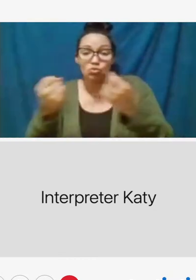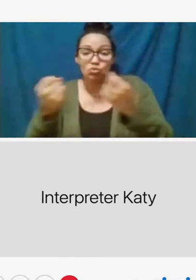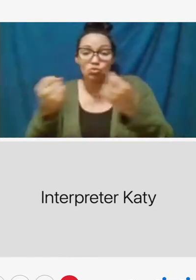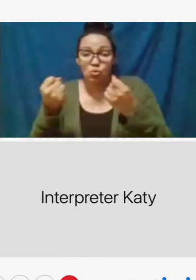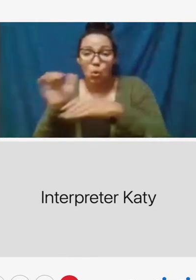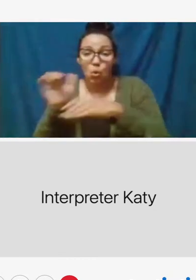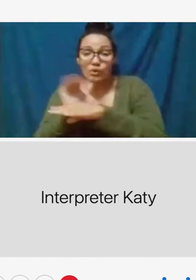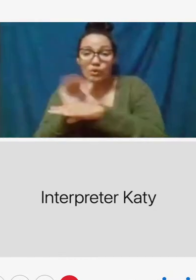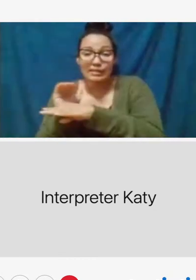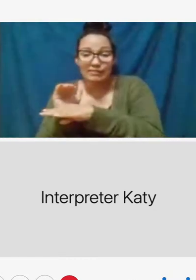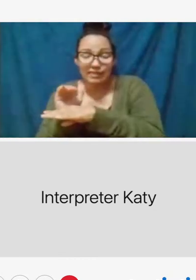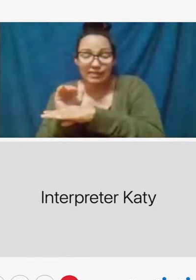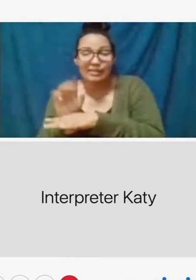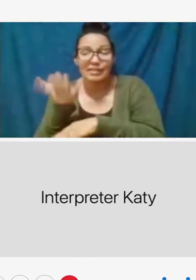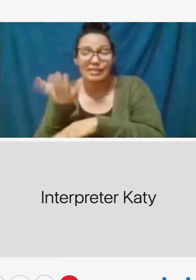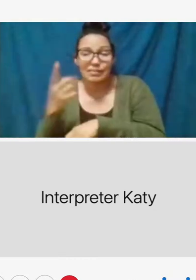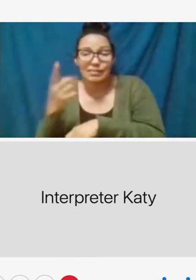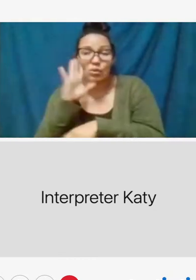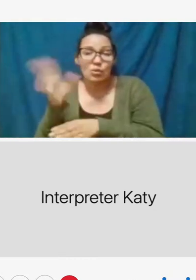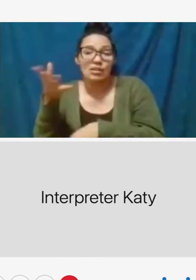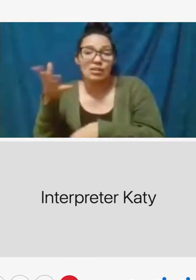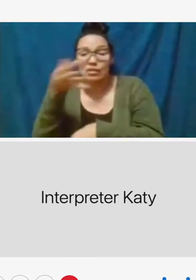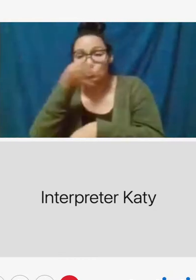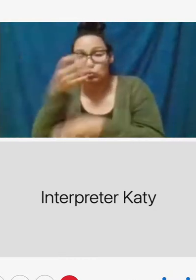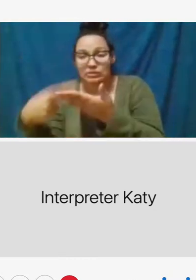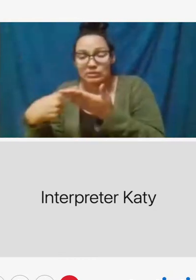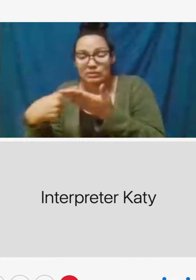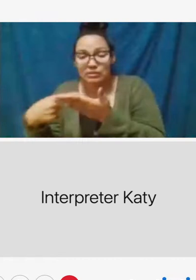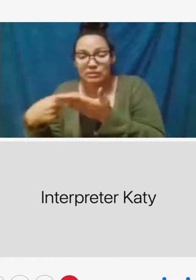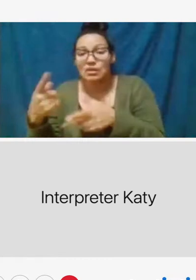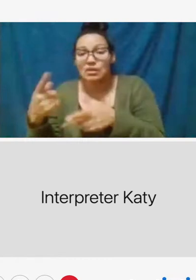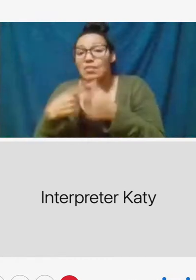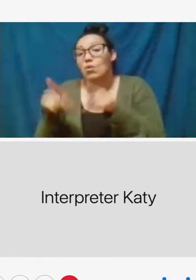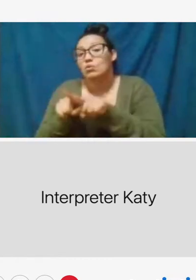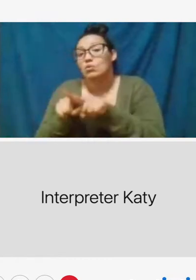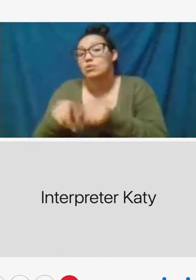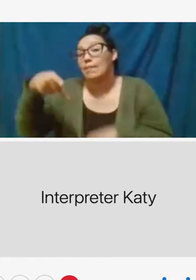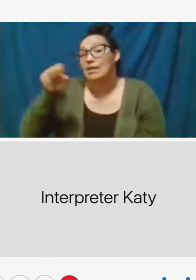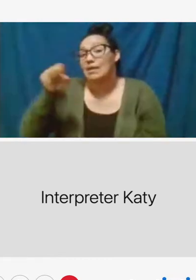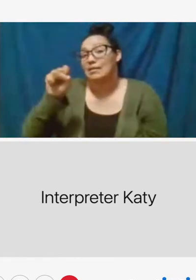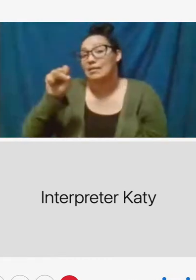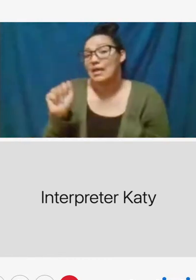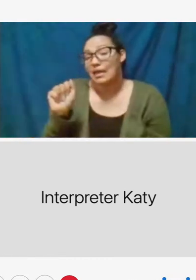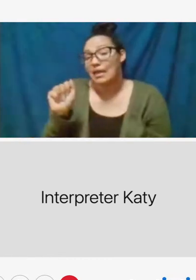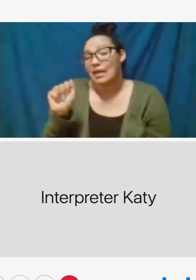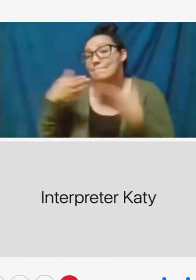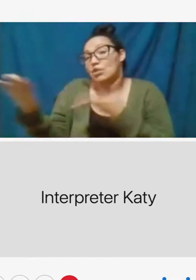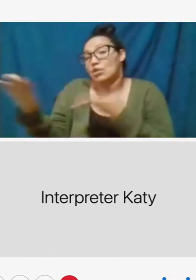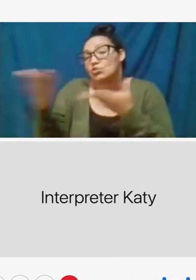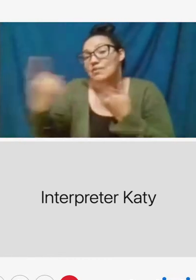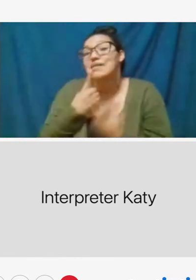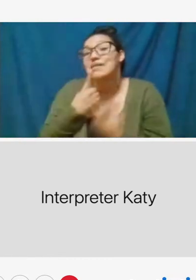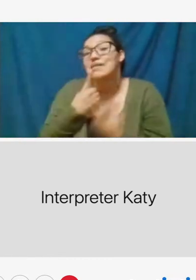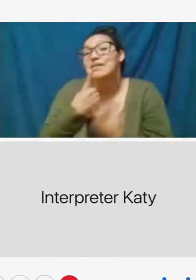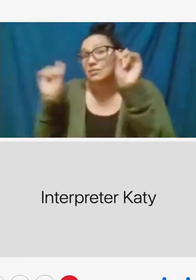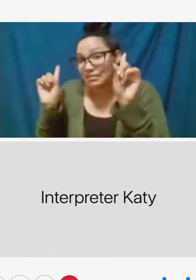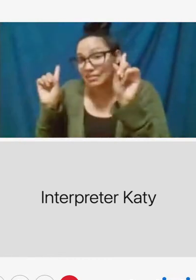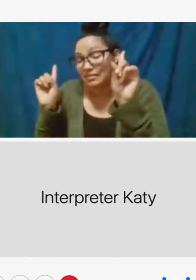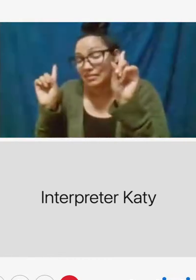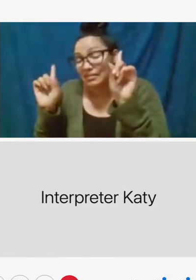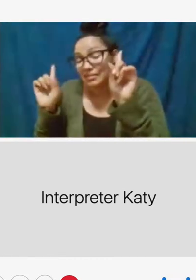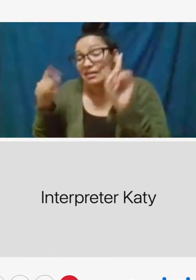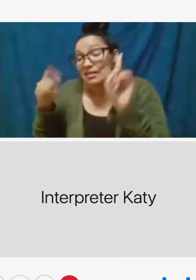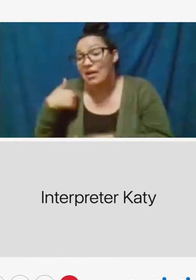talking about also a PSA announcement from Mr Quint is here I've also been driving around the schools in the